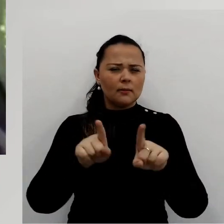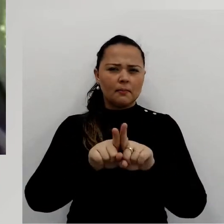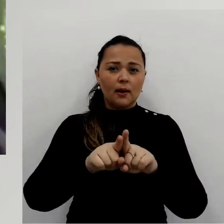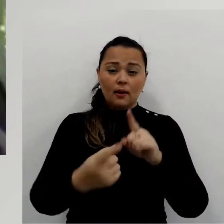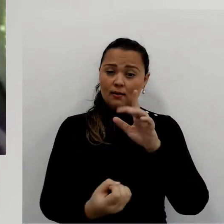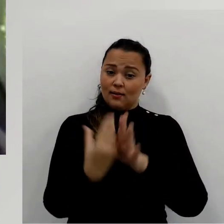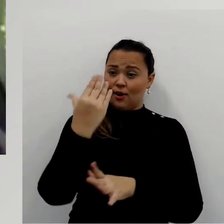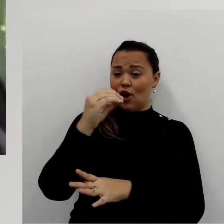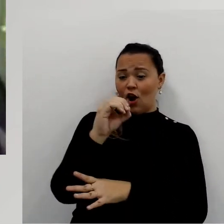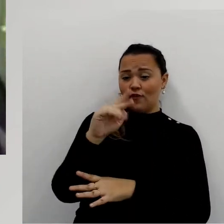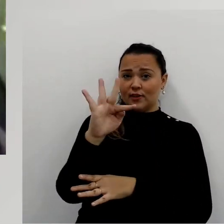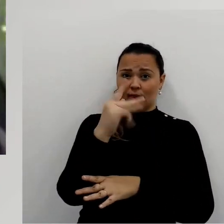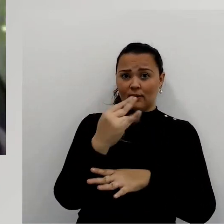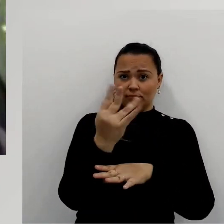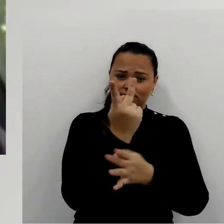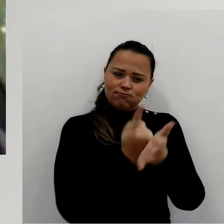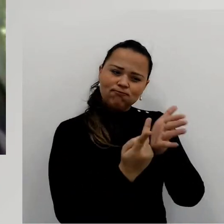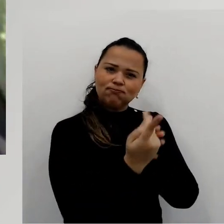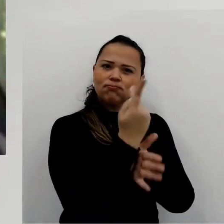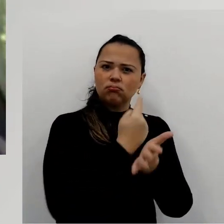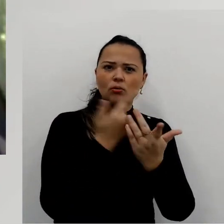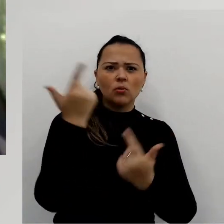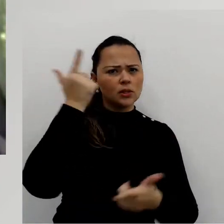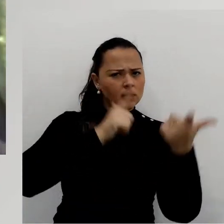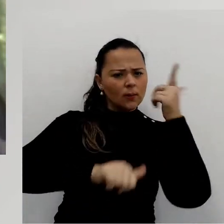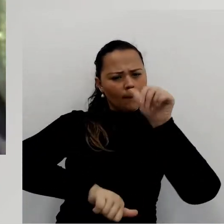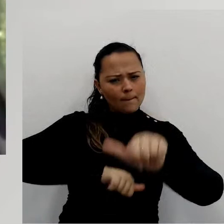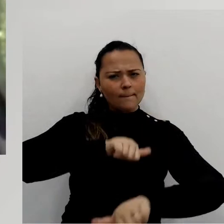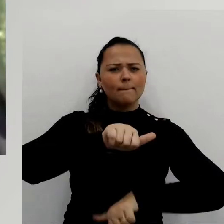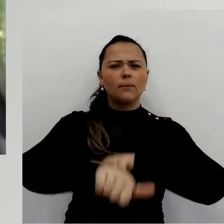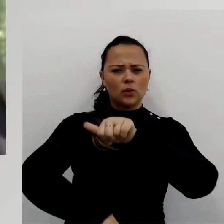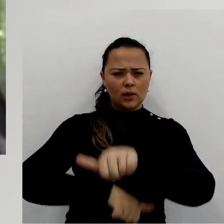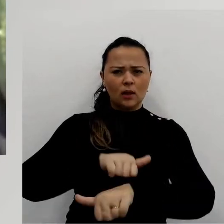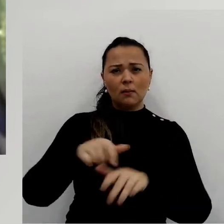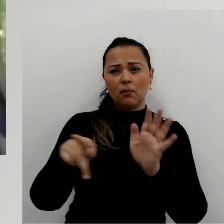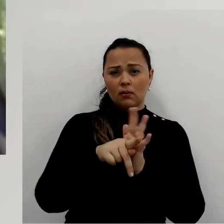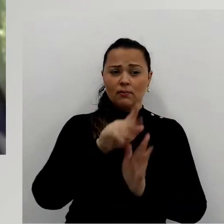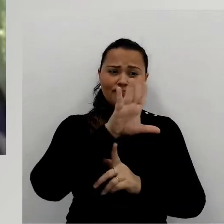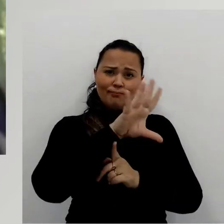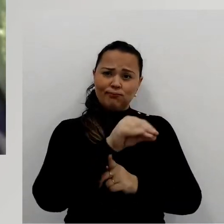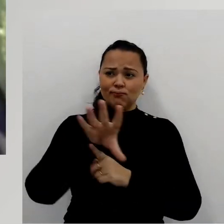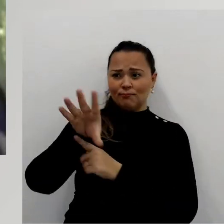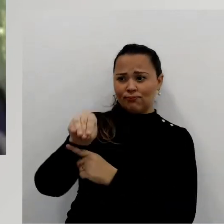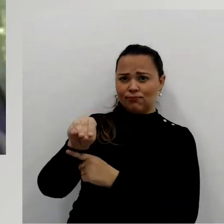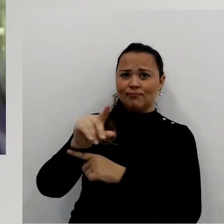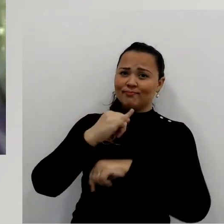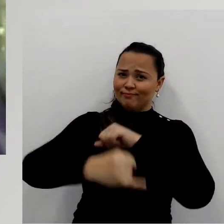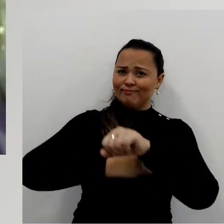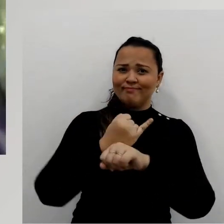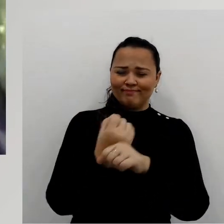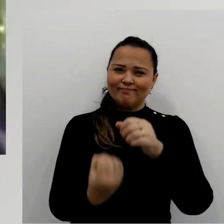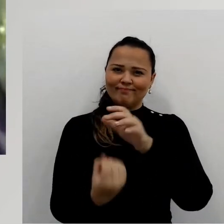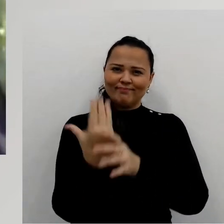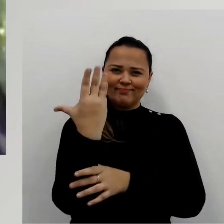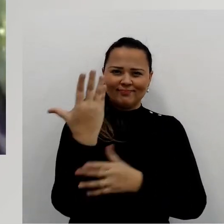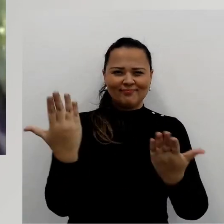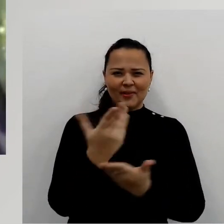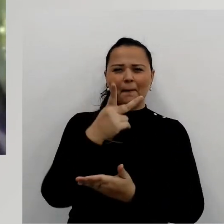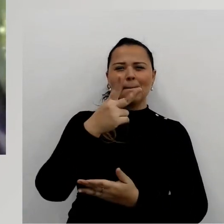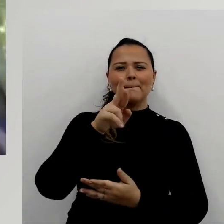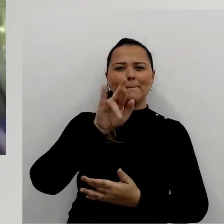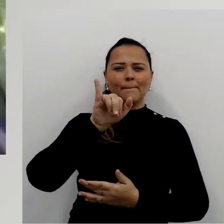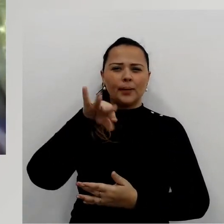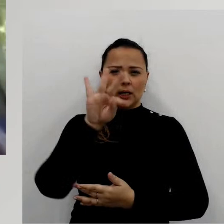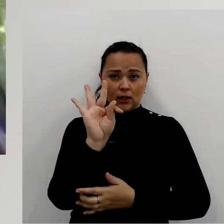as digital printing is coming in. And so today, very few offset presses are being sold. If you look